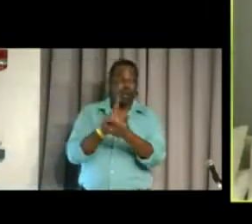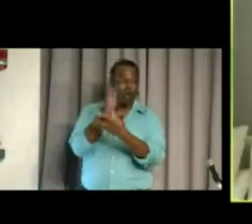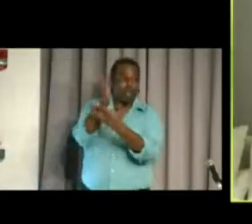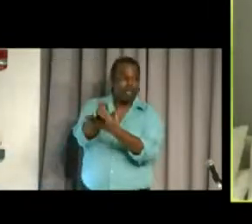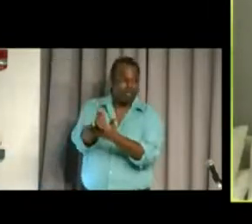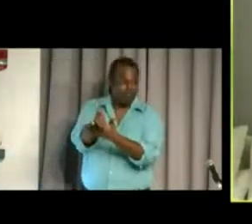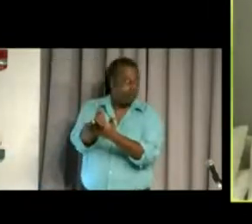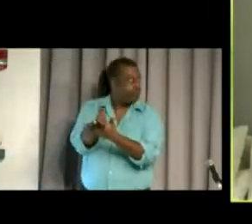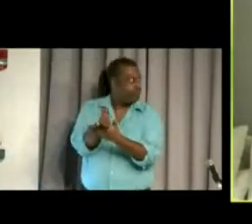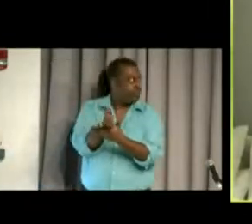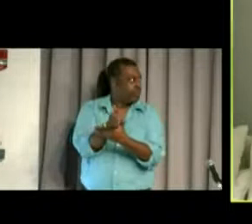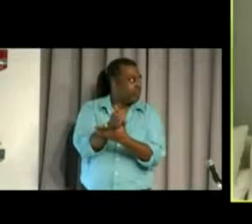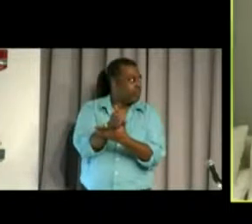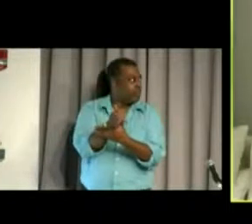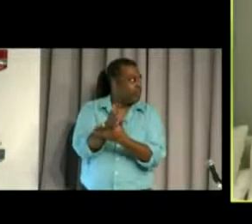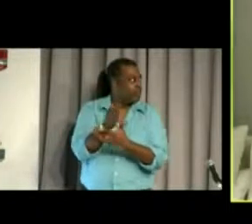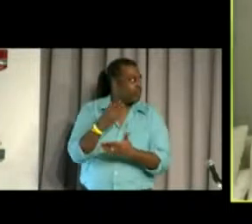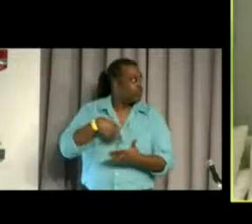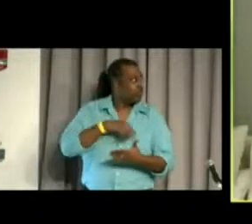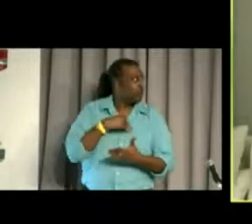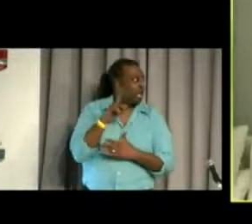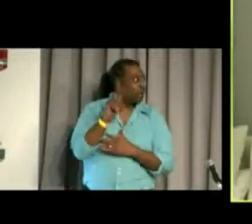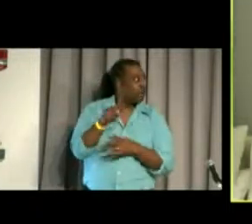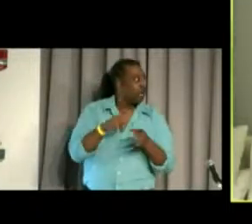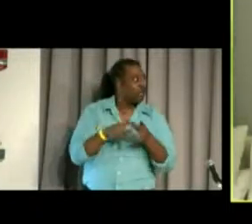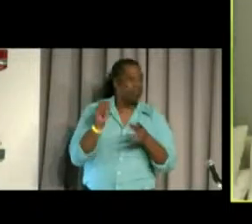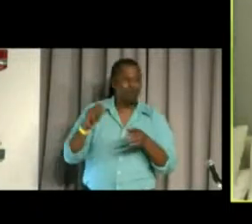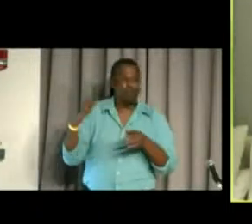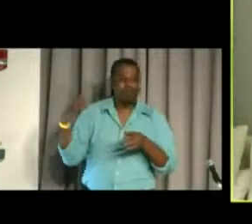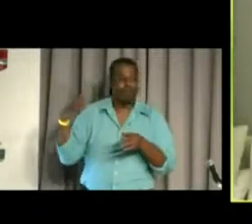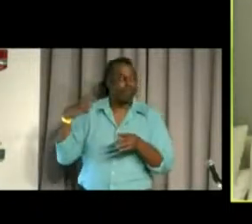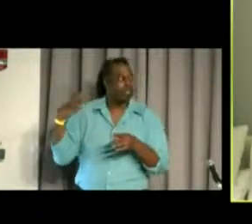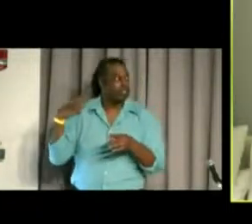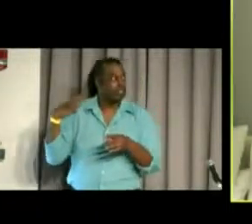sorry. We have a question from the Chief